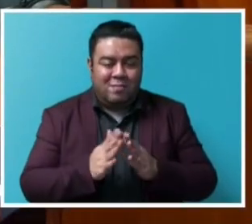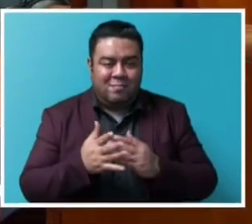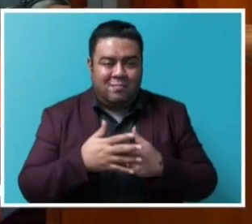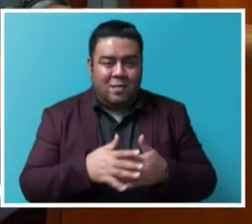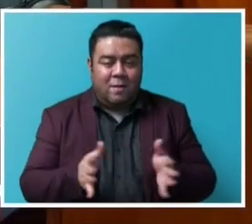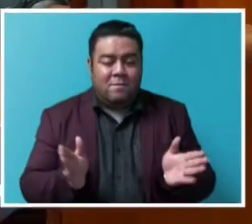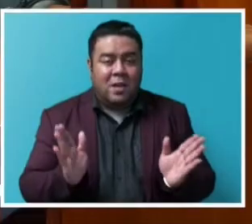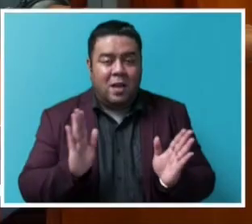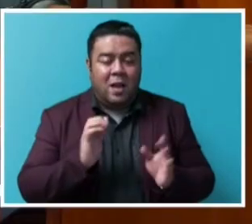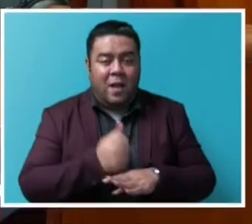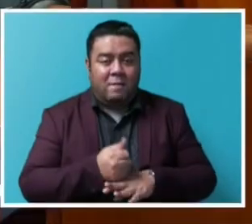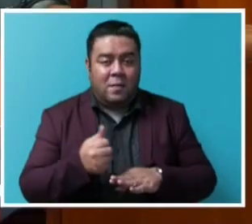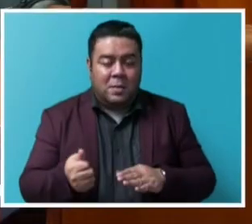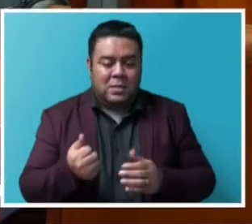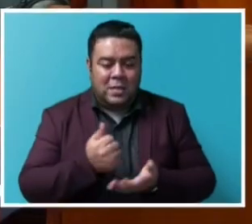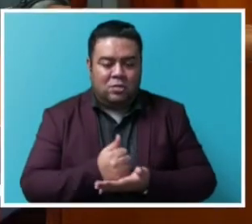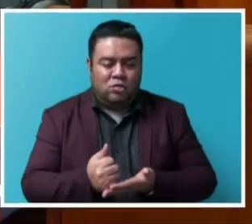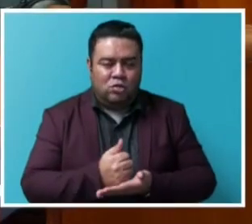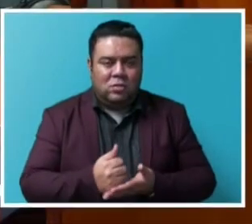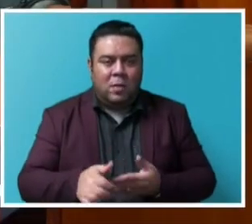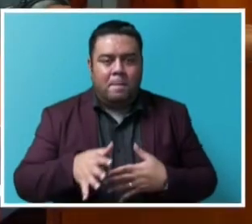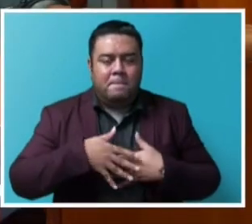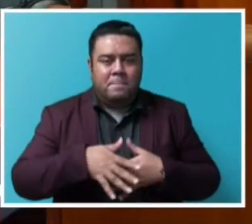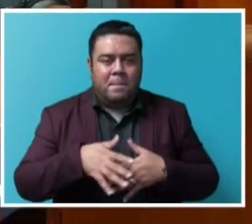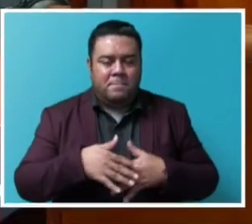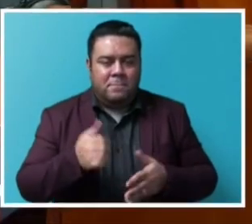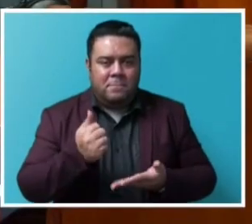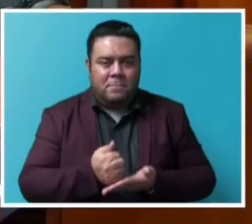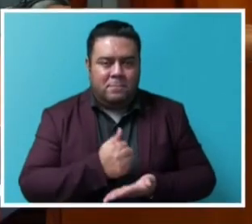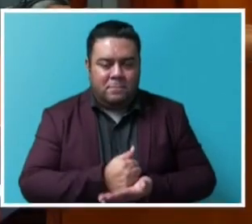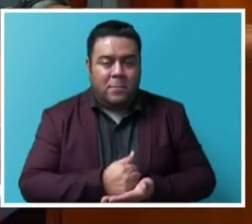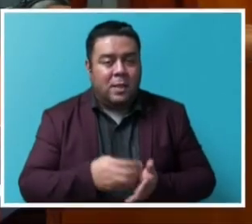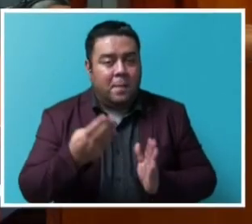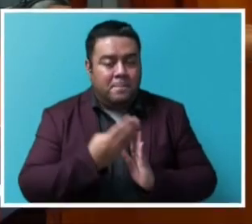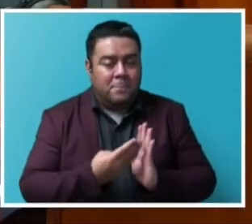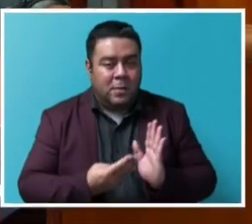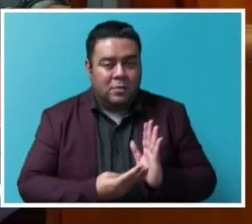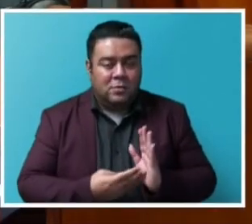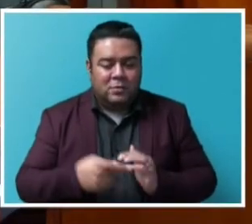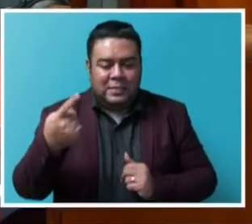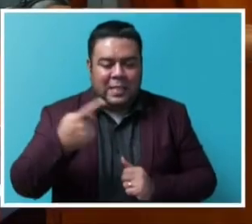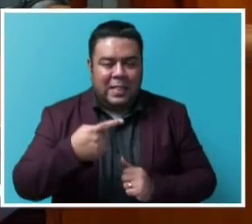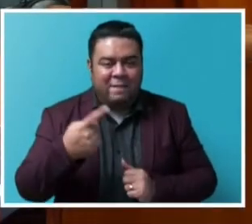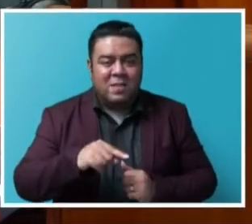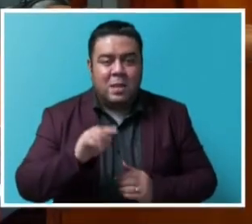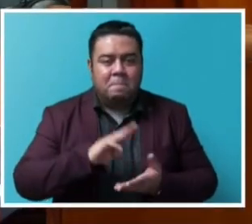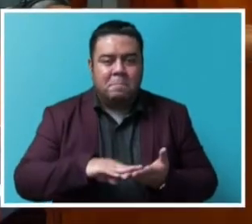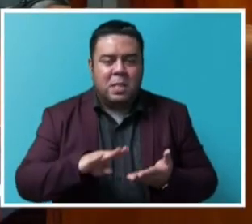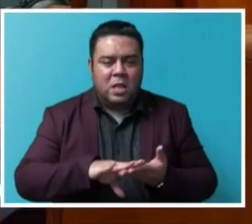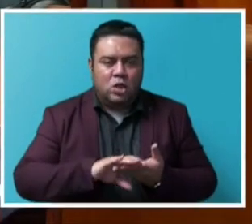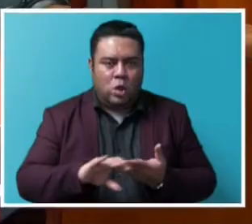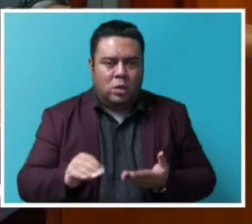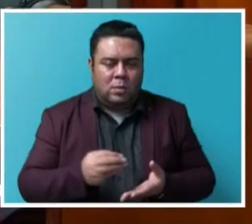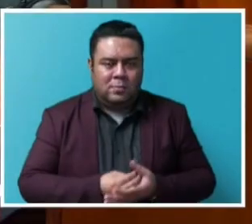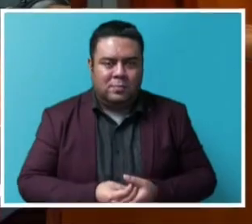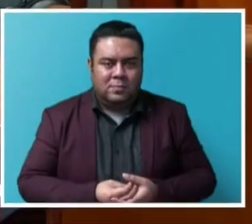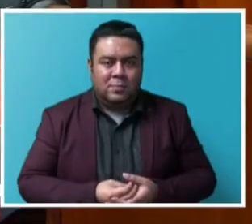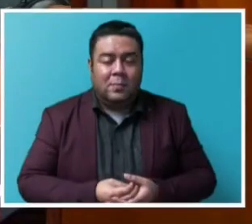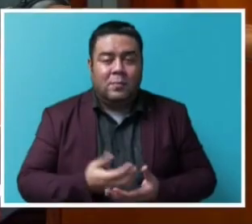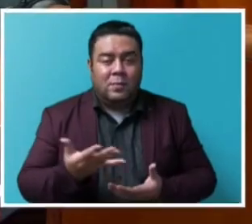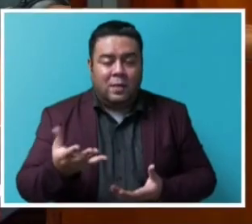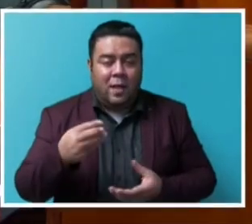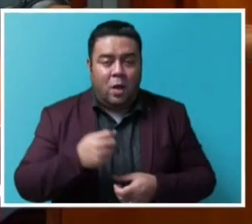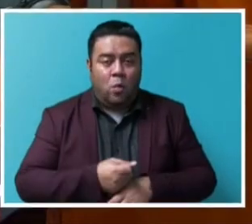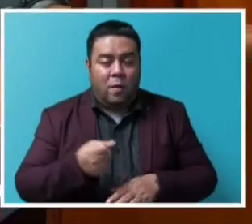of government action and public accountability with a budget of $11 million. We are modernizing how